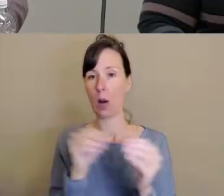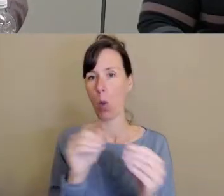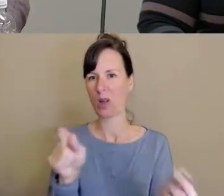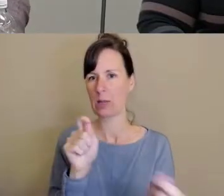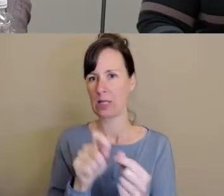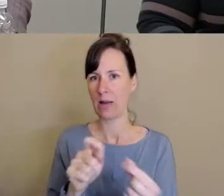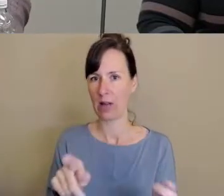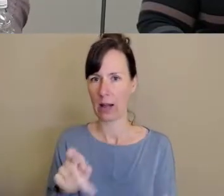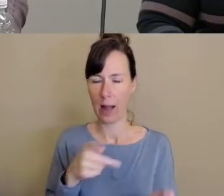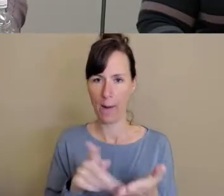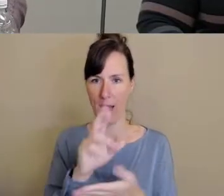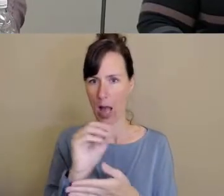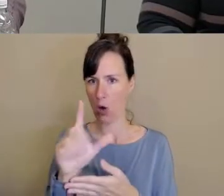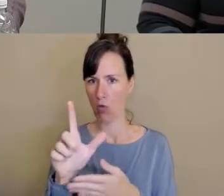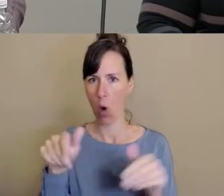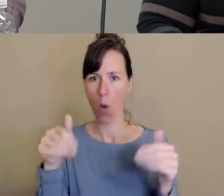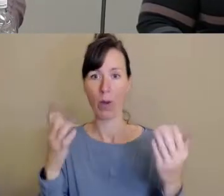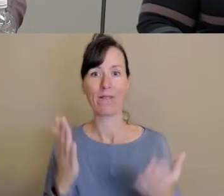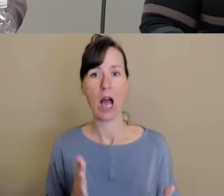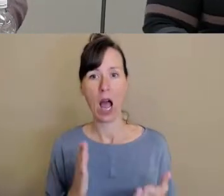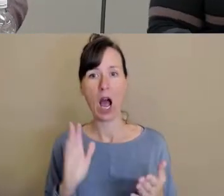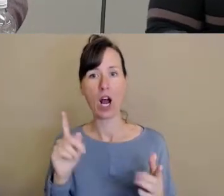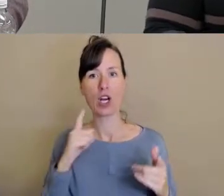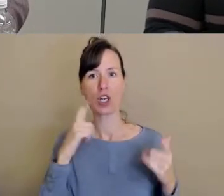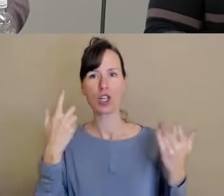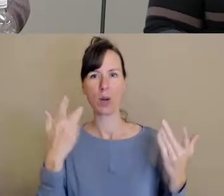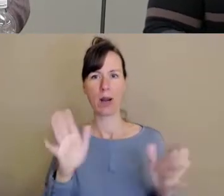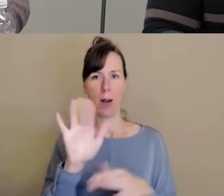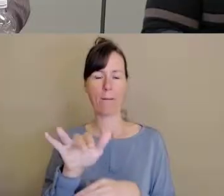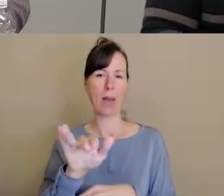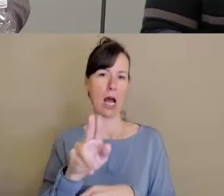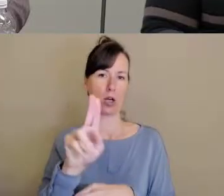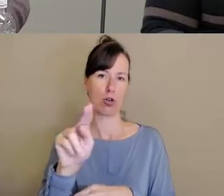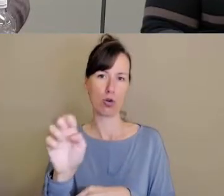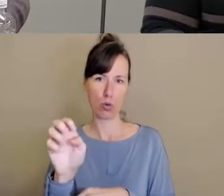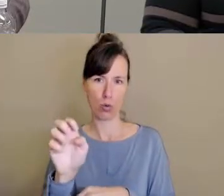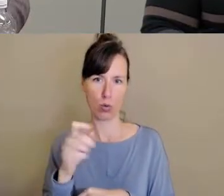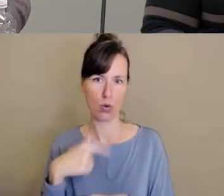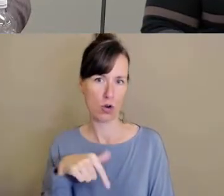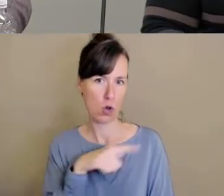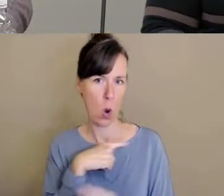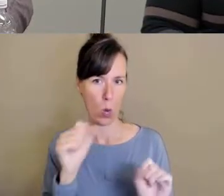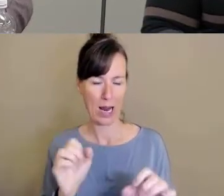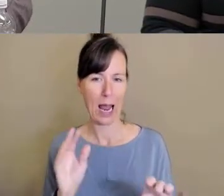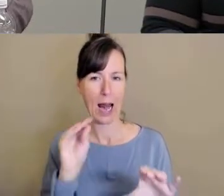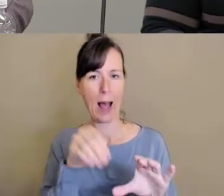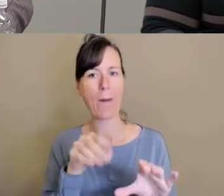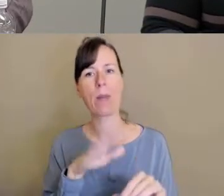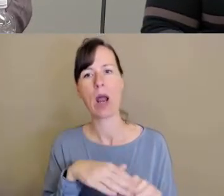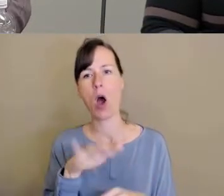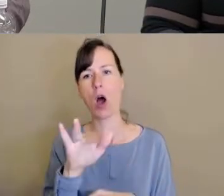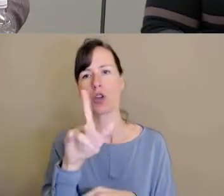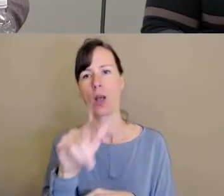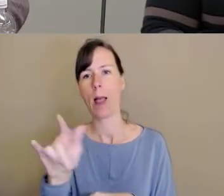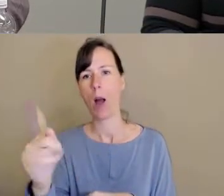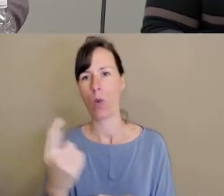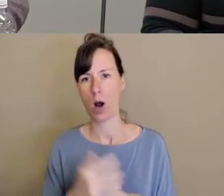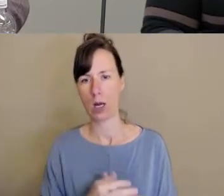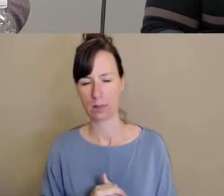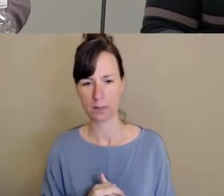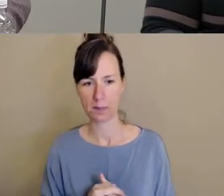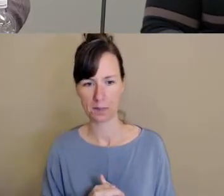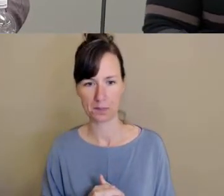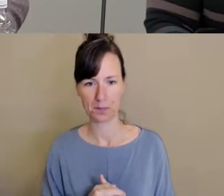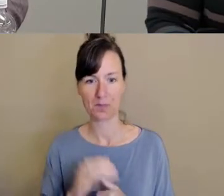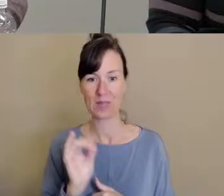payroll provider, completed by June so that we can implement it on July 1. So that's where we are with that matter.